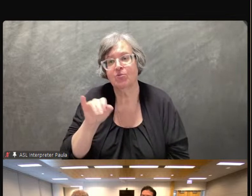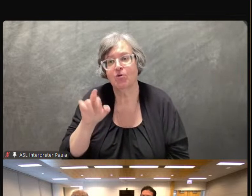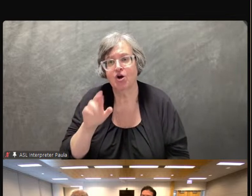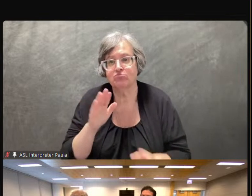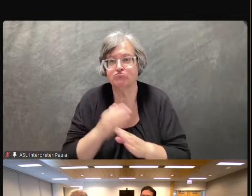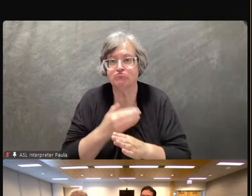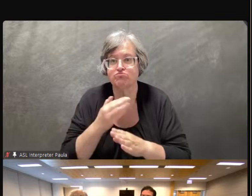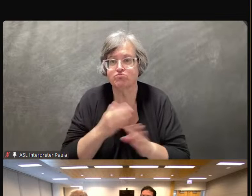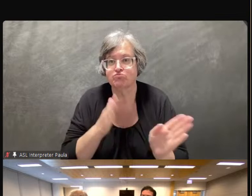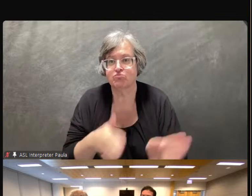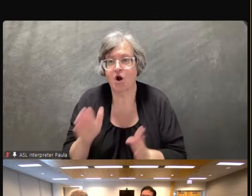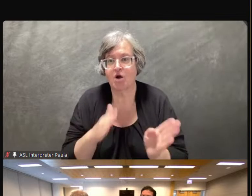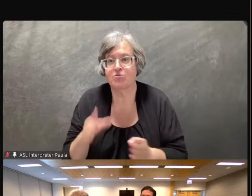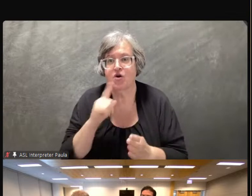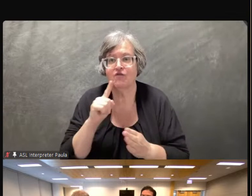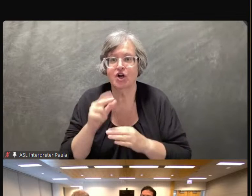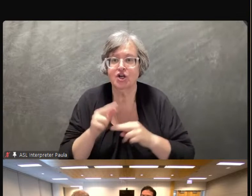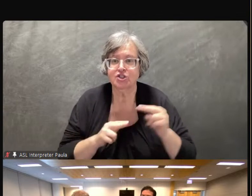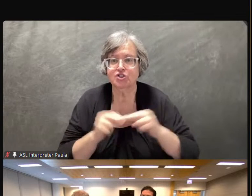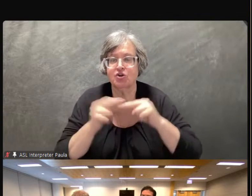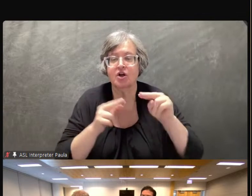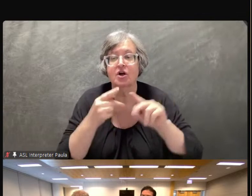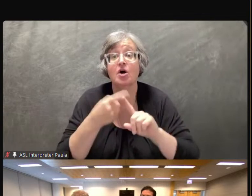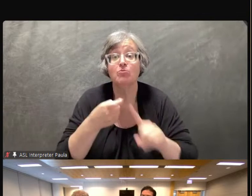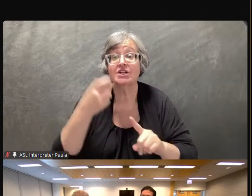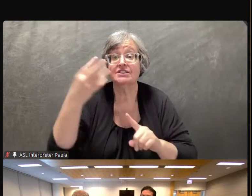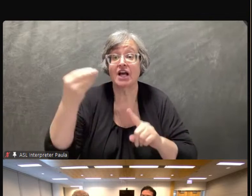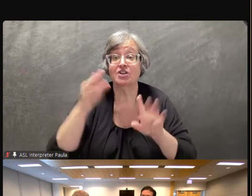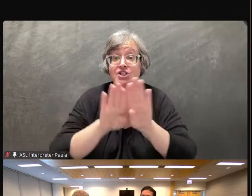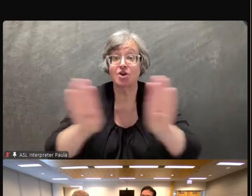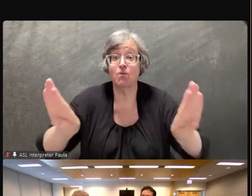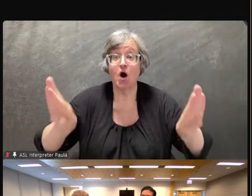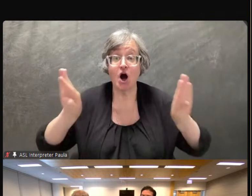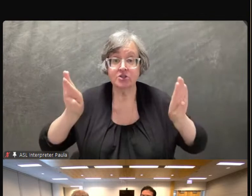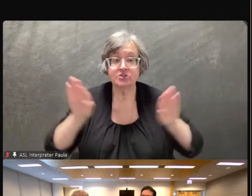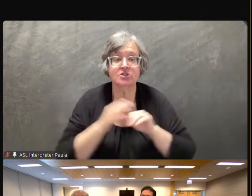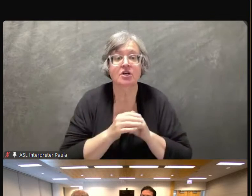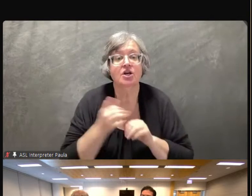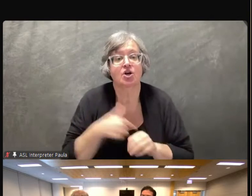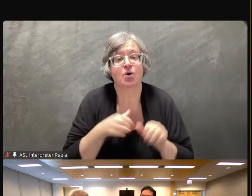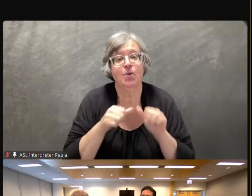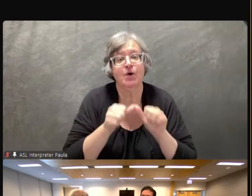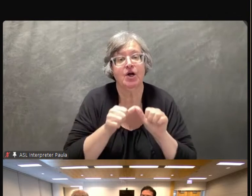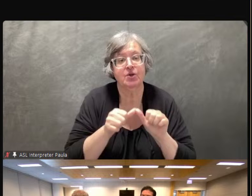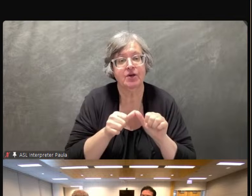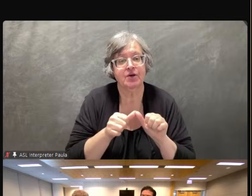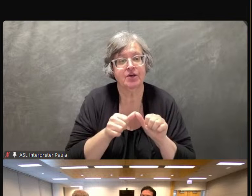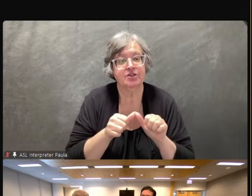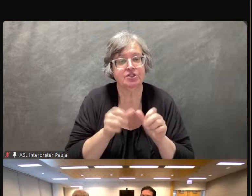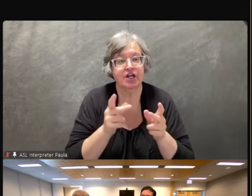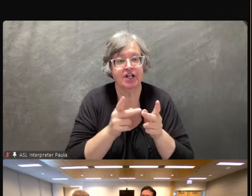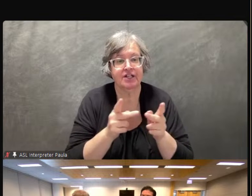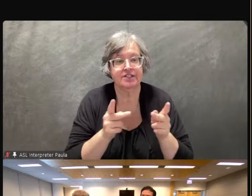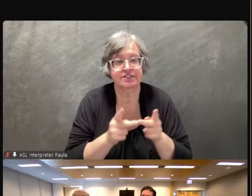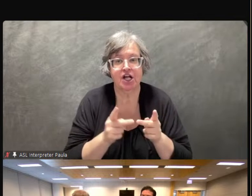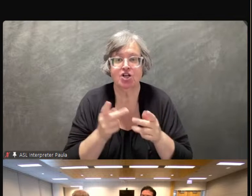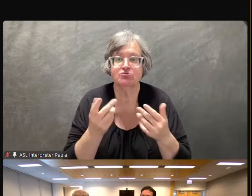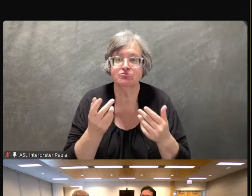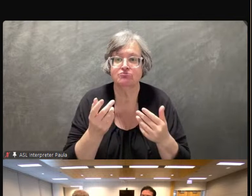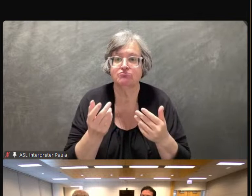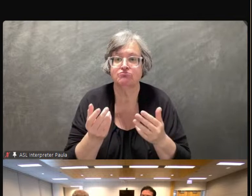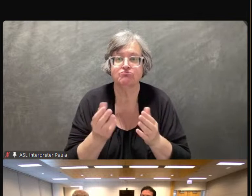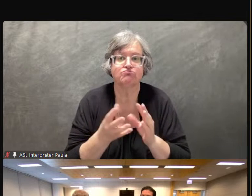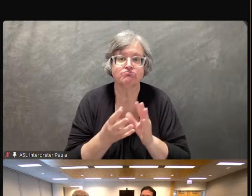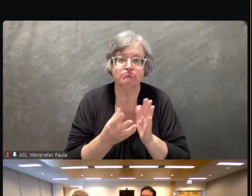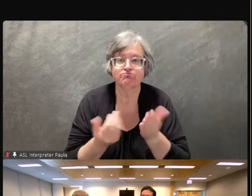for construction, as well as the exterior walls of the station there. And we continue with site restoration work. So one of the big aspects of the